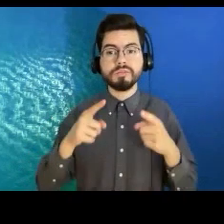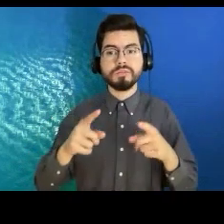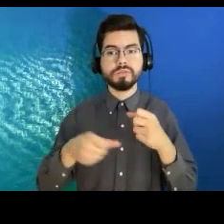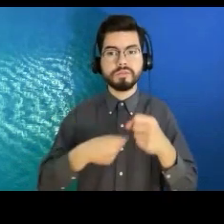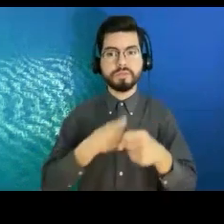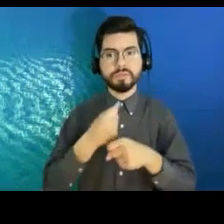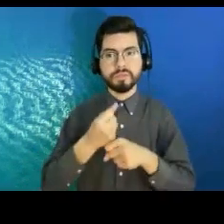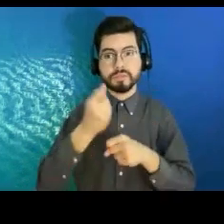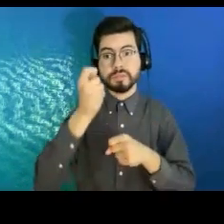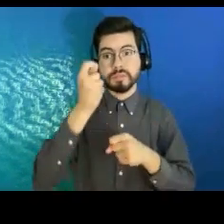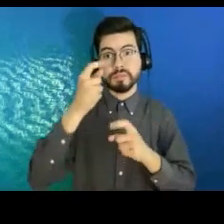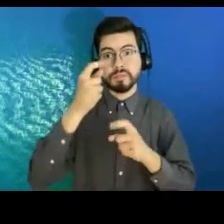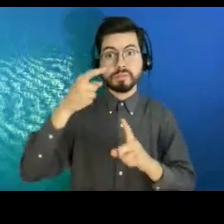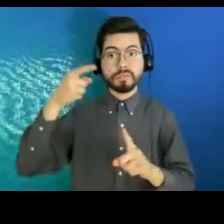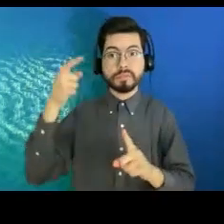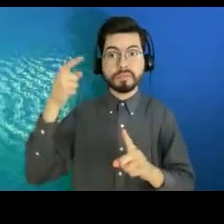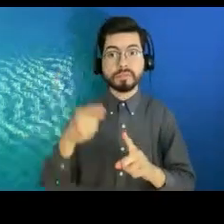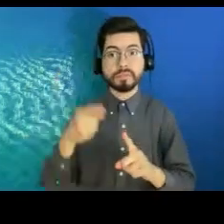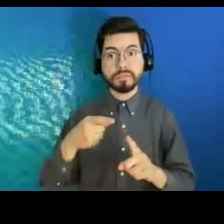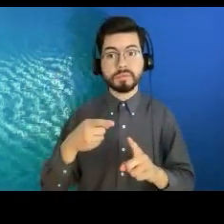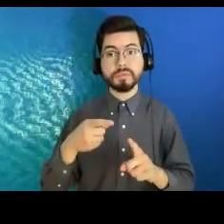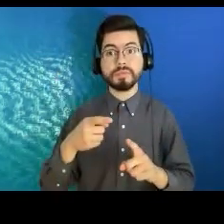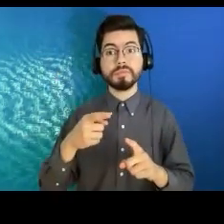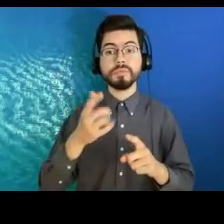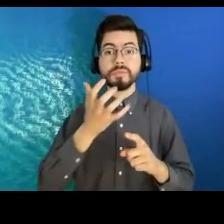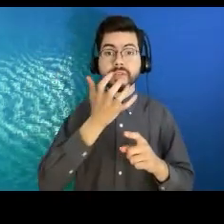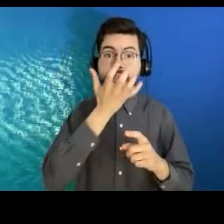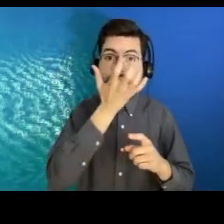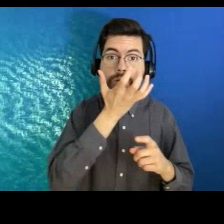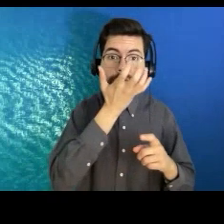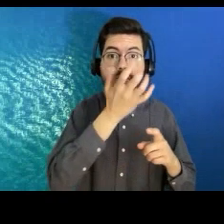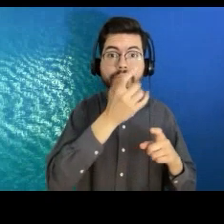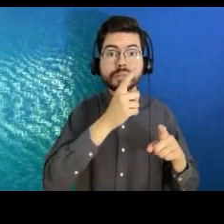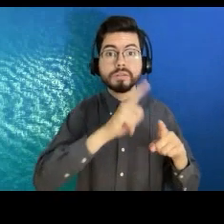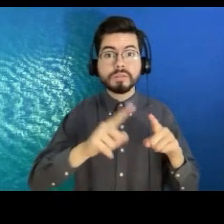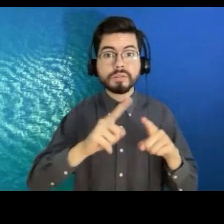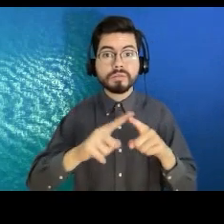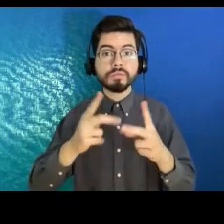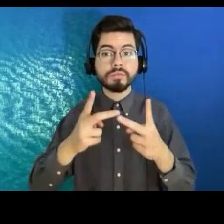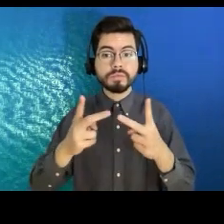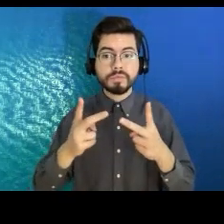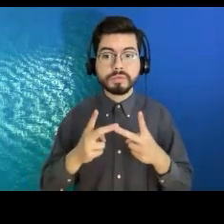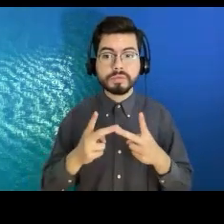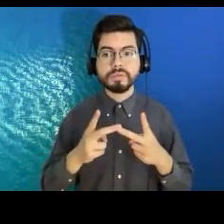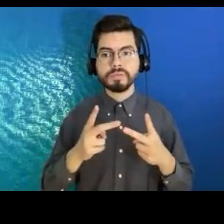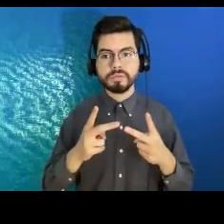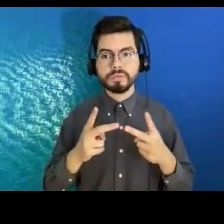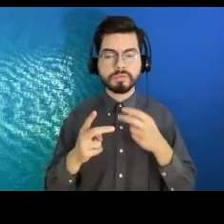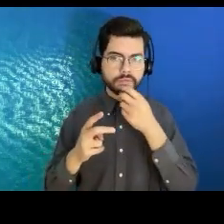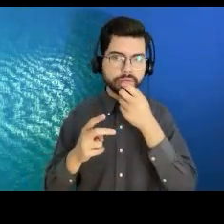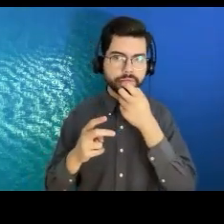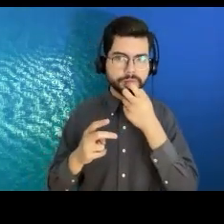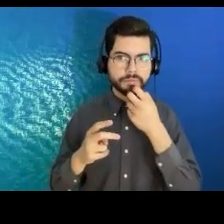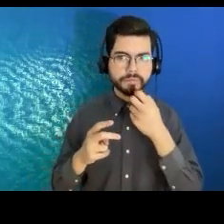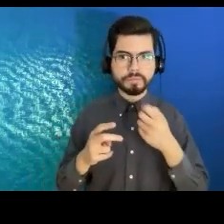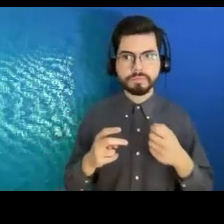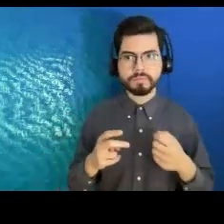we go out to these lawns, these other places, soil carbon's just being maintained, even though you see all